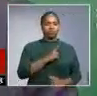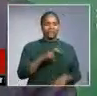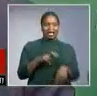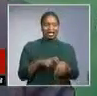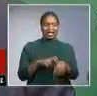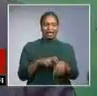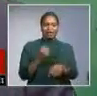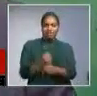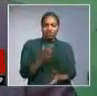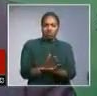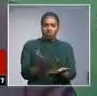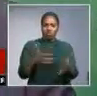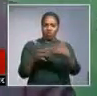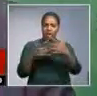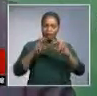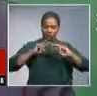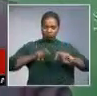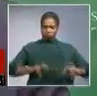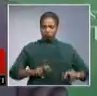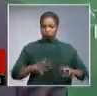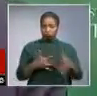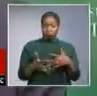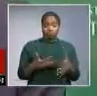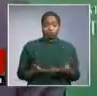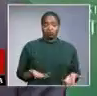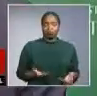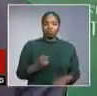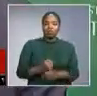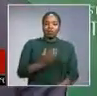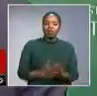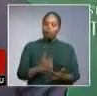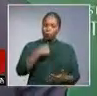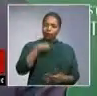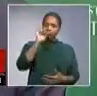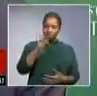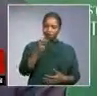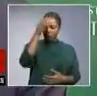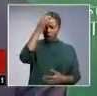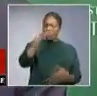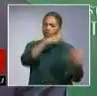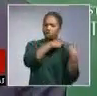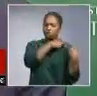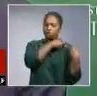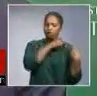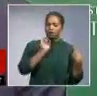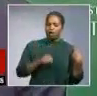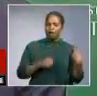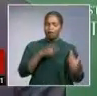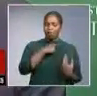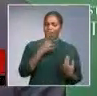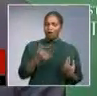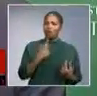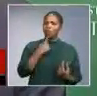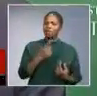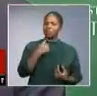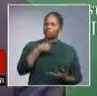investigate and deal with allegations and make sure that we remain an accountable government. So why a motion of no